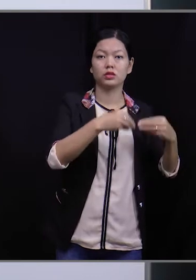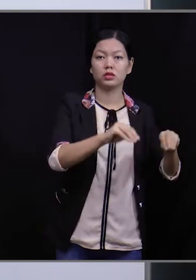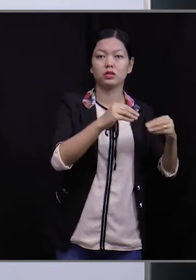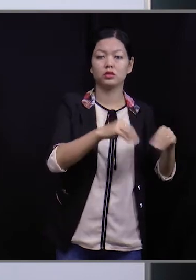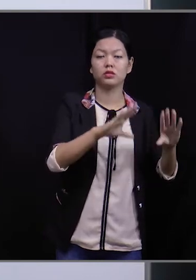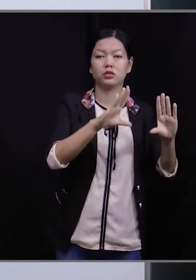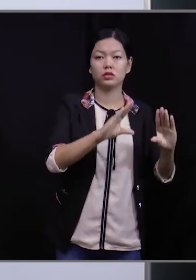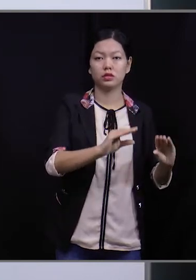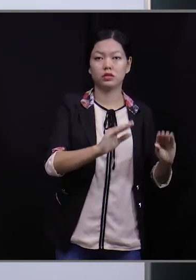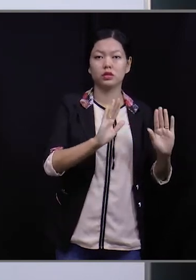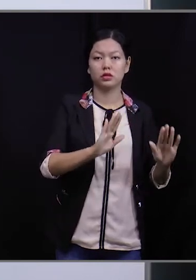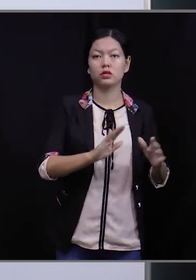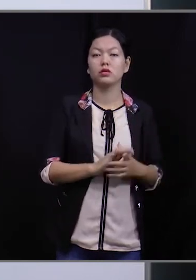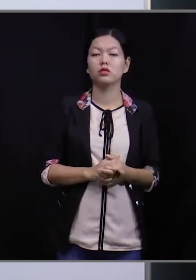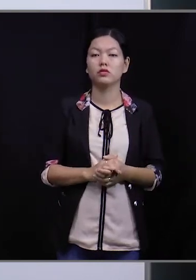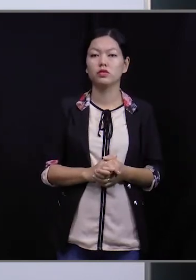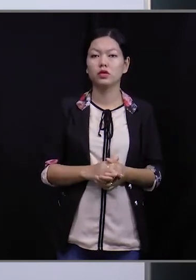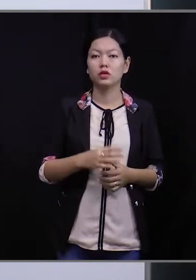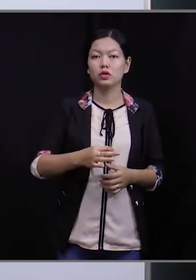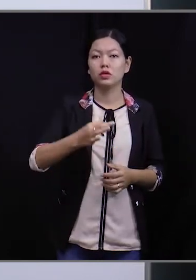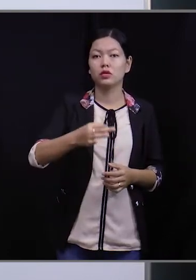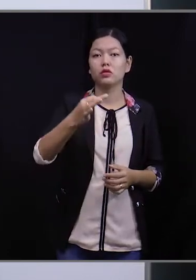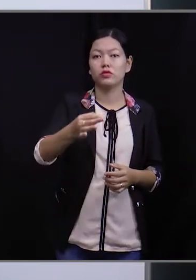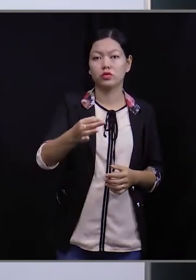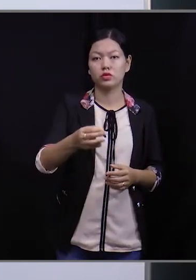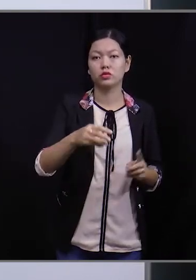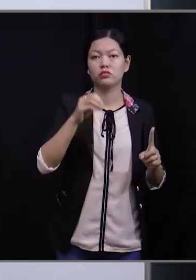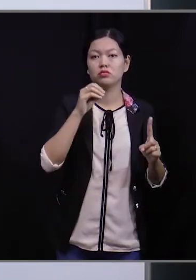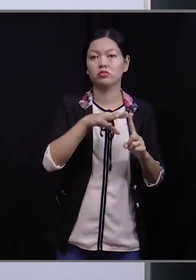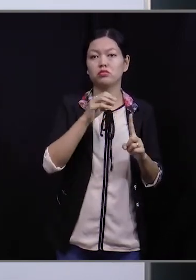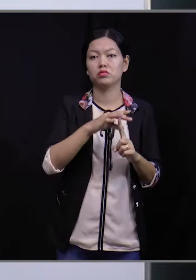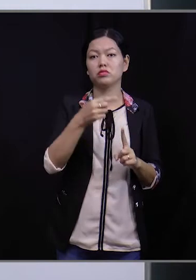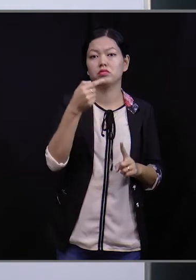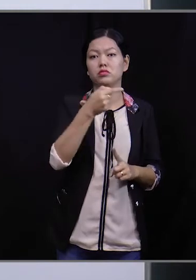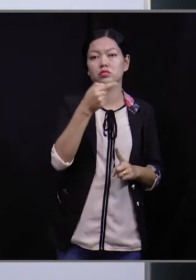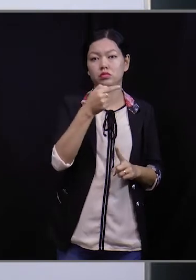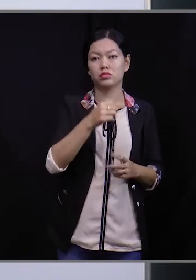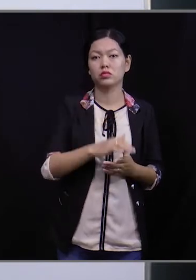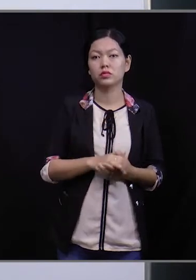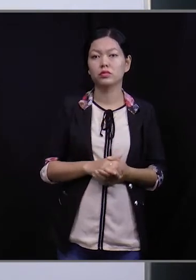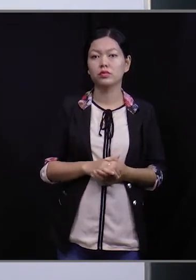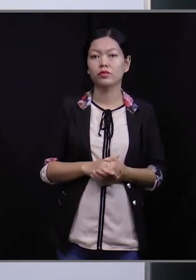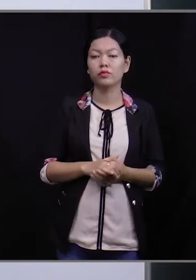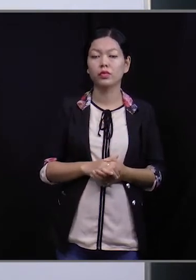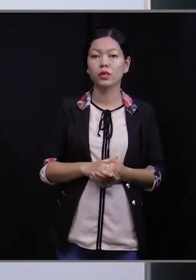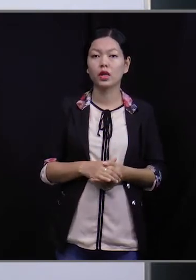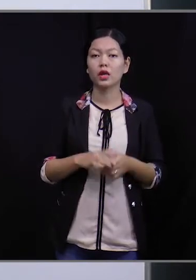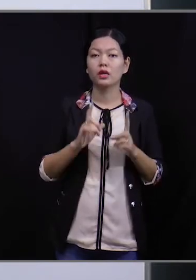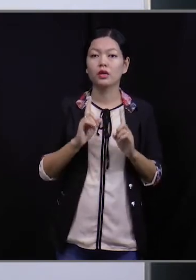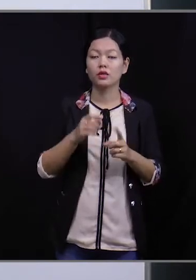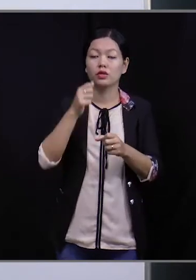explained, it'll have a far-reaching negative impact. And therefore, the government resorts